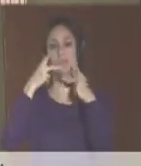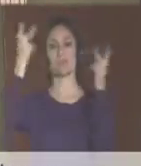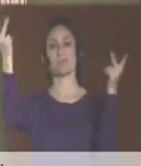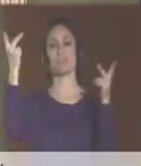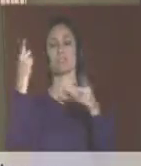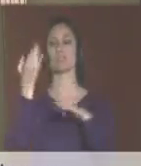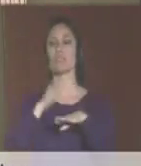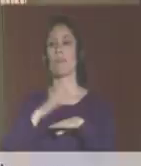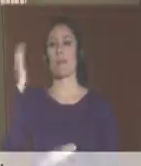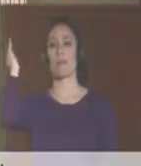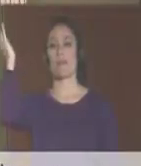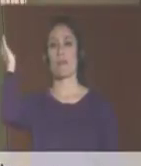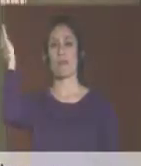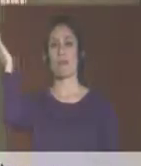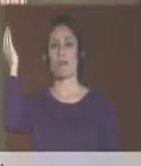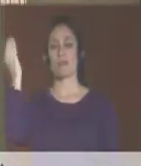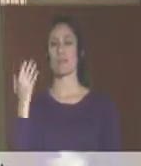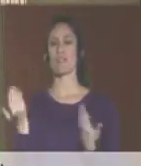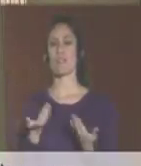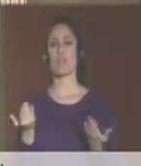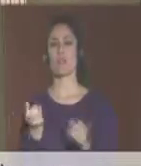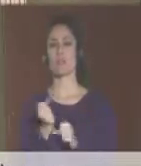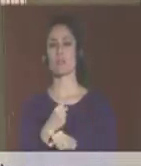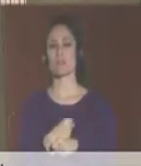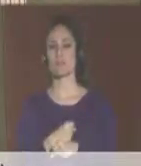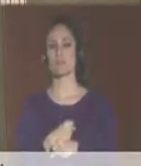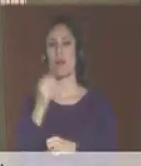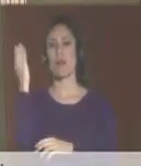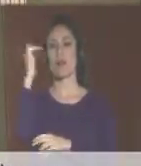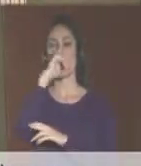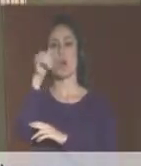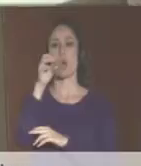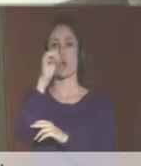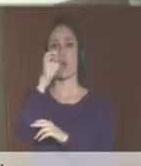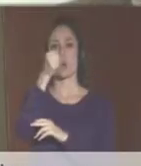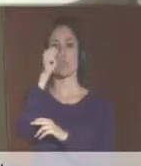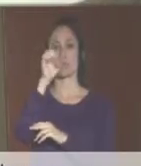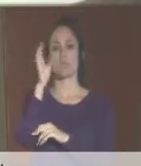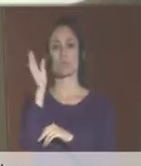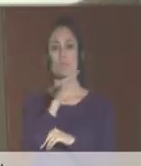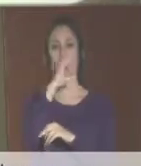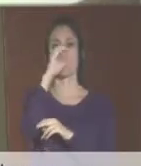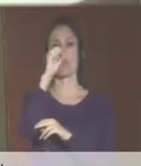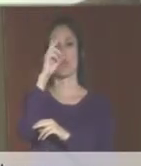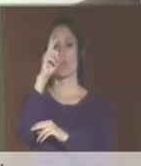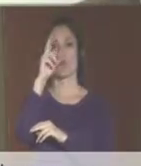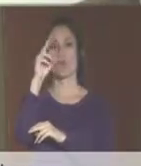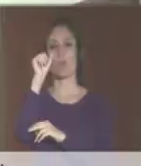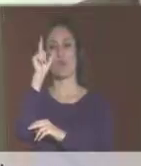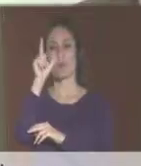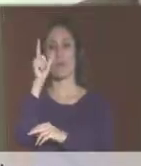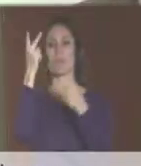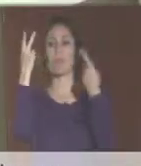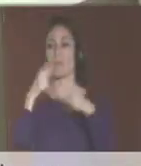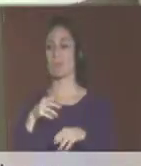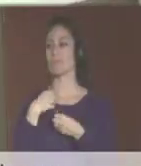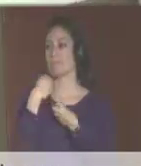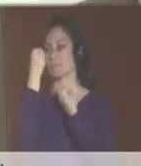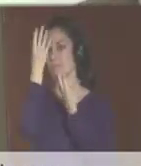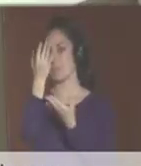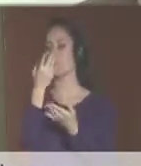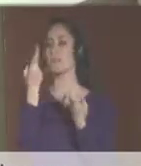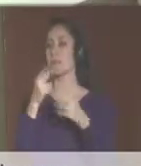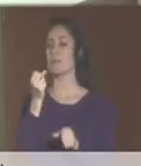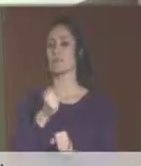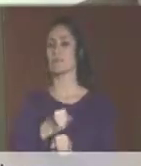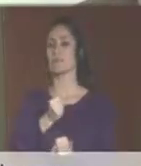tomorrow to the declaration of mayors that is going to be carried out by Mayor Jose Corral, and to also inform